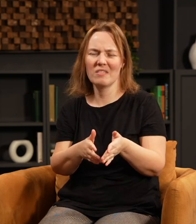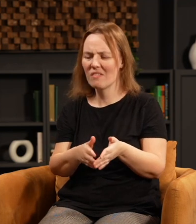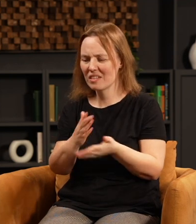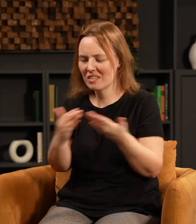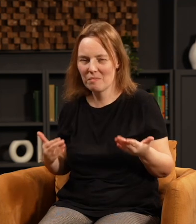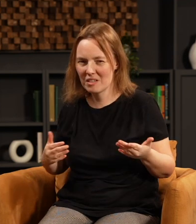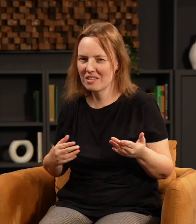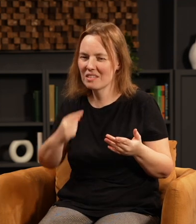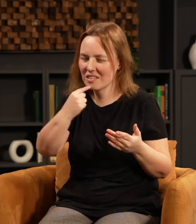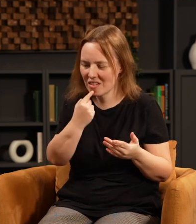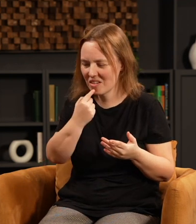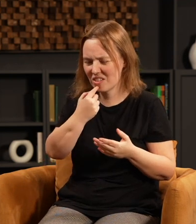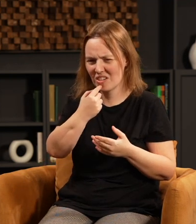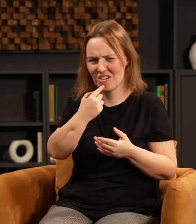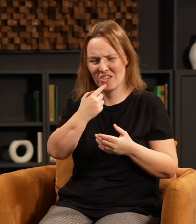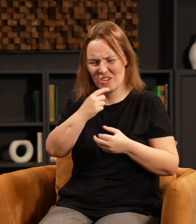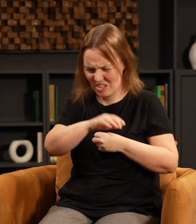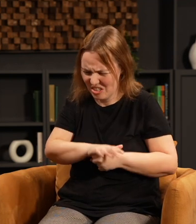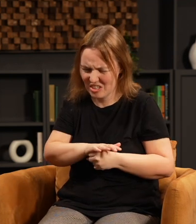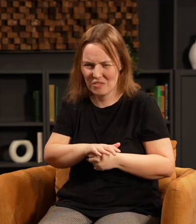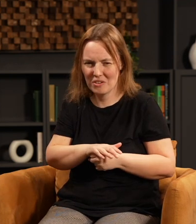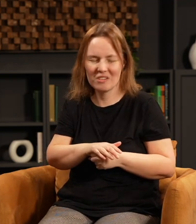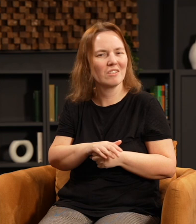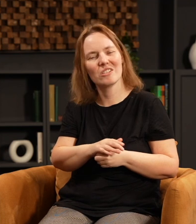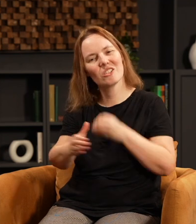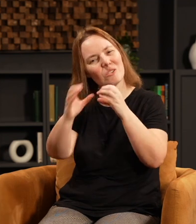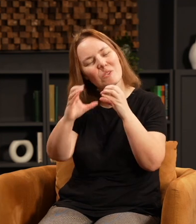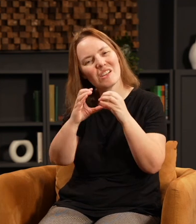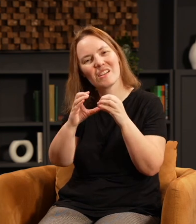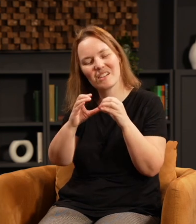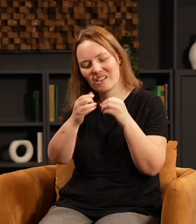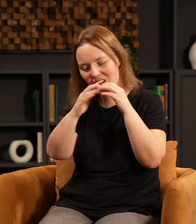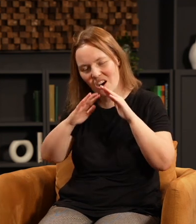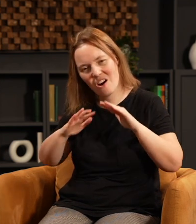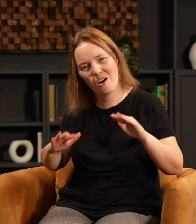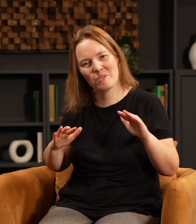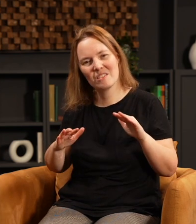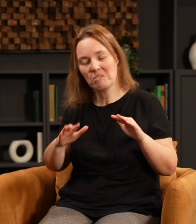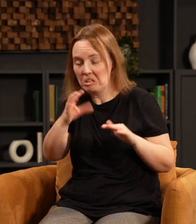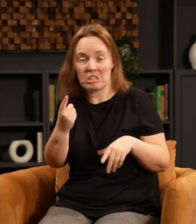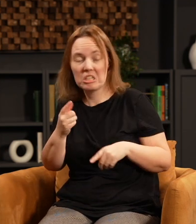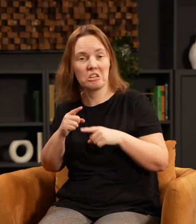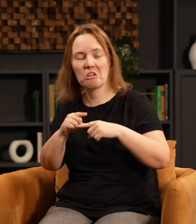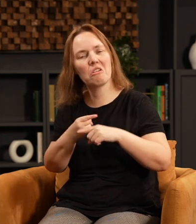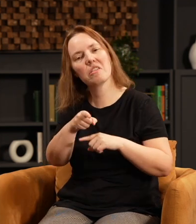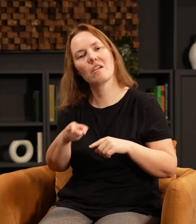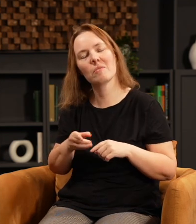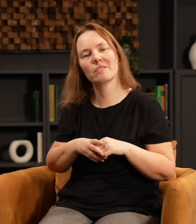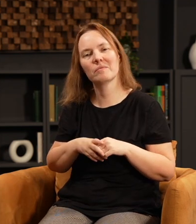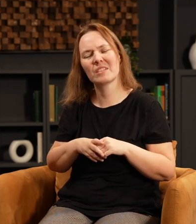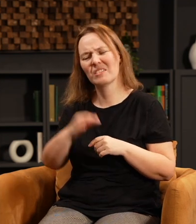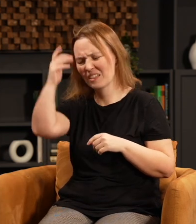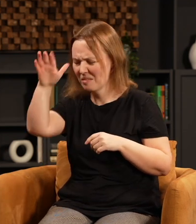or stressful, she just had a way of kind of breaking it down and communicating that in a calmness that didn't hurt them. And, you know, when I think